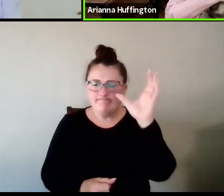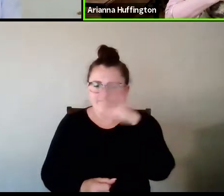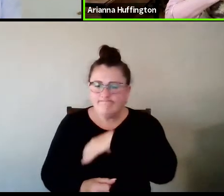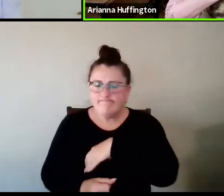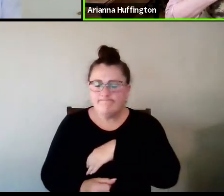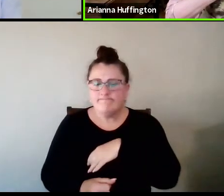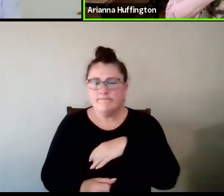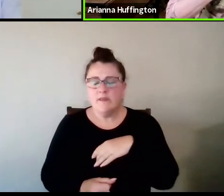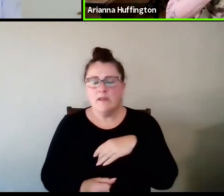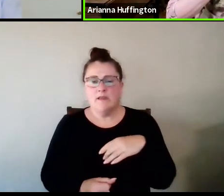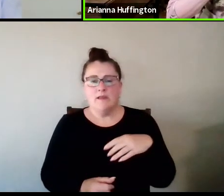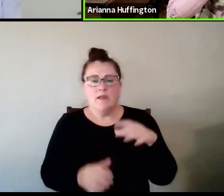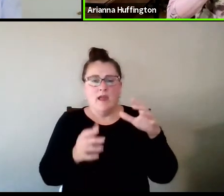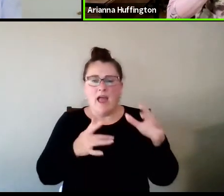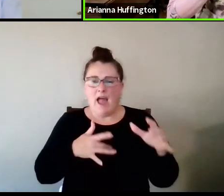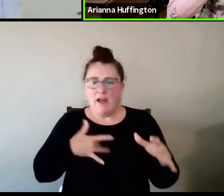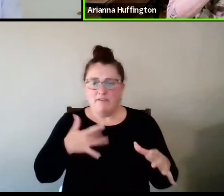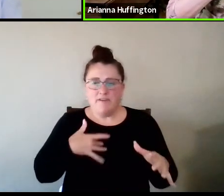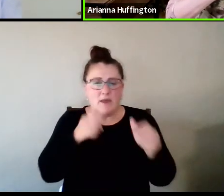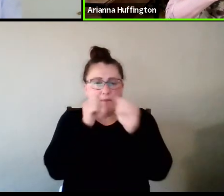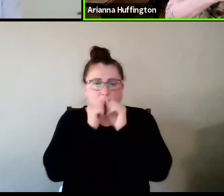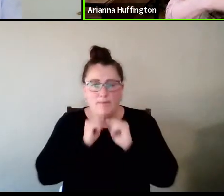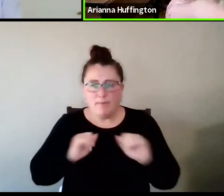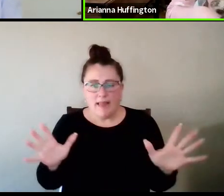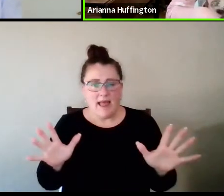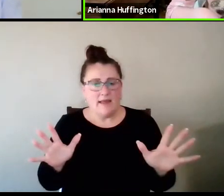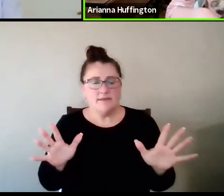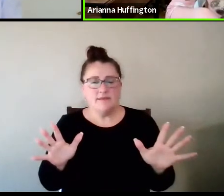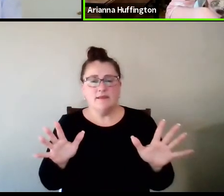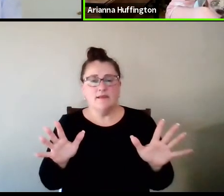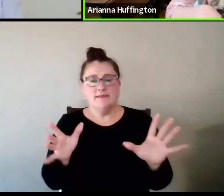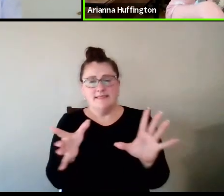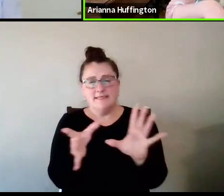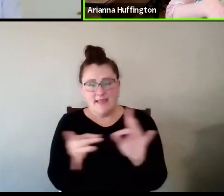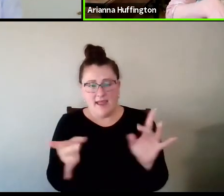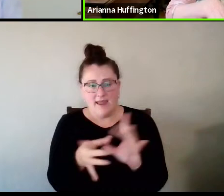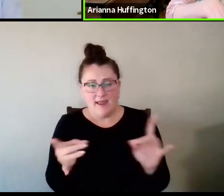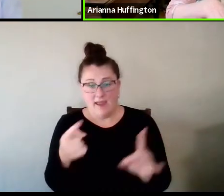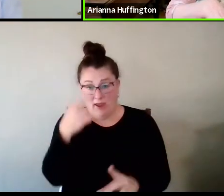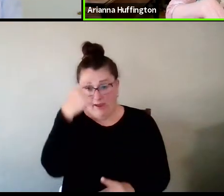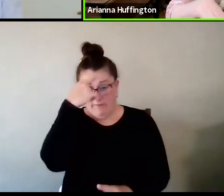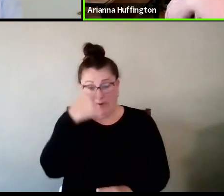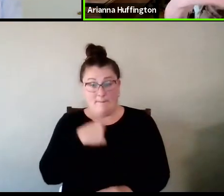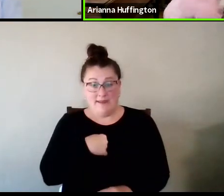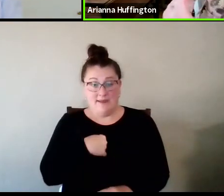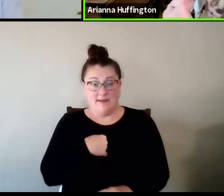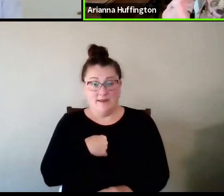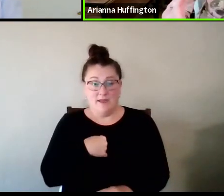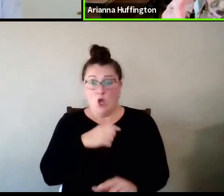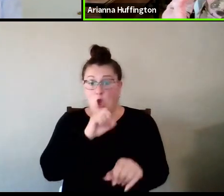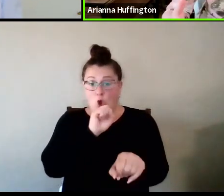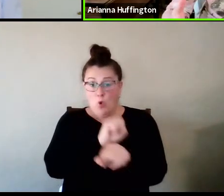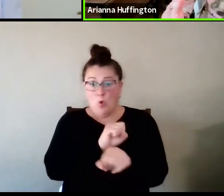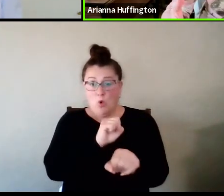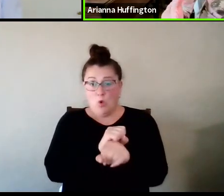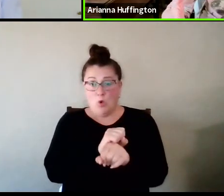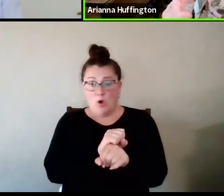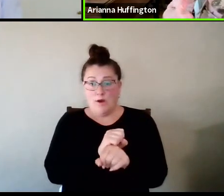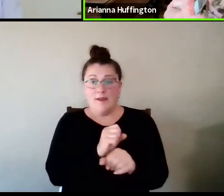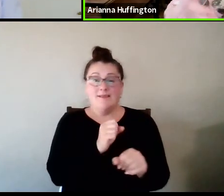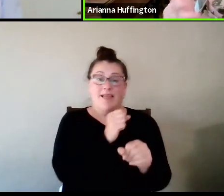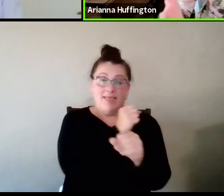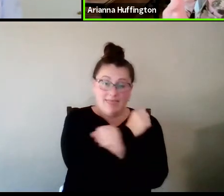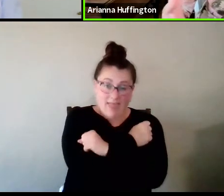very blessed to be able to say that for me, work is love made visible,